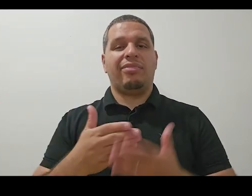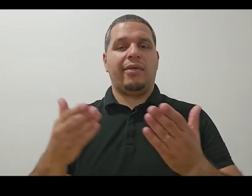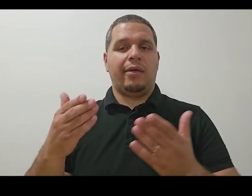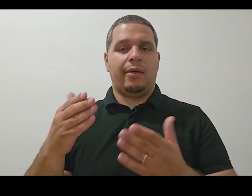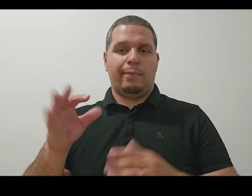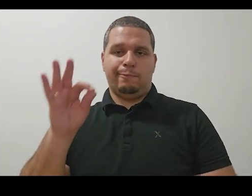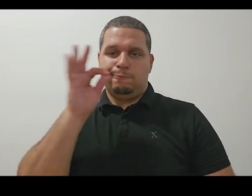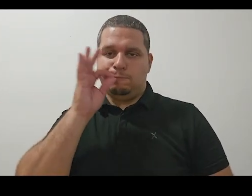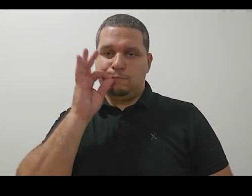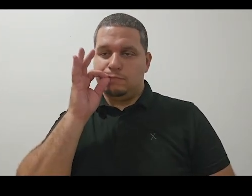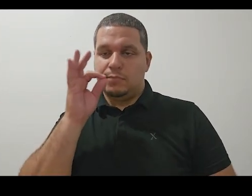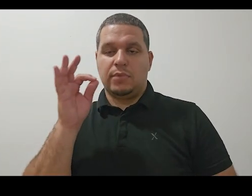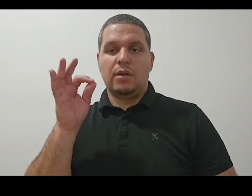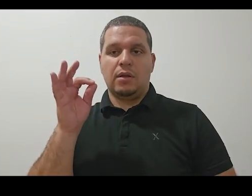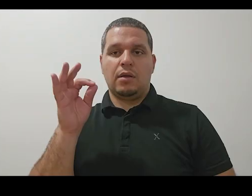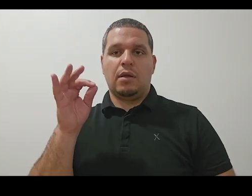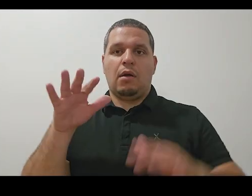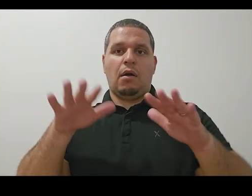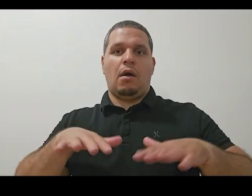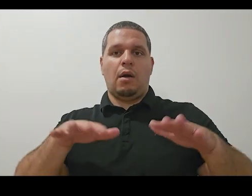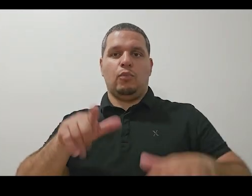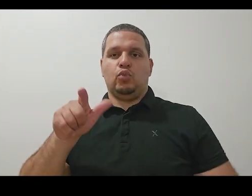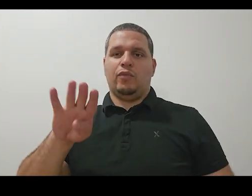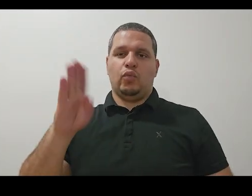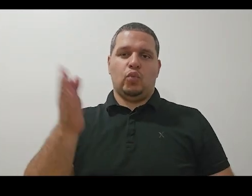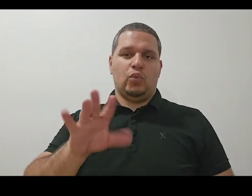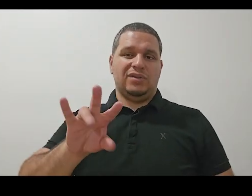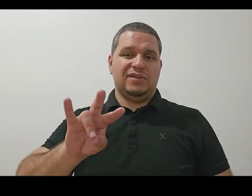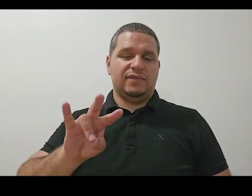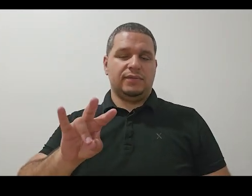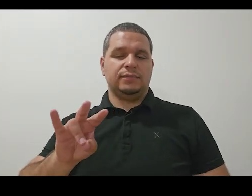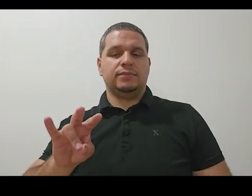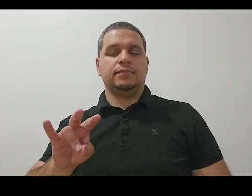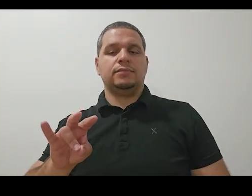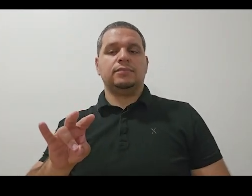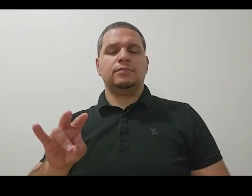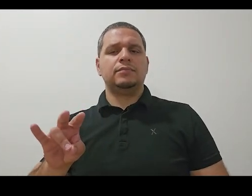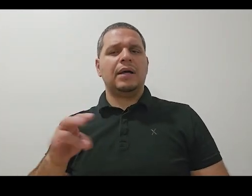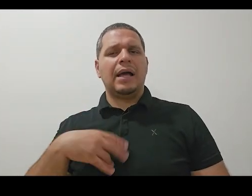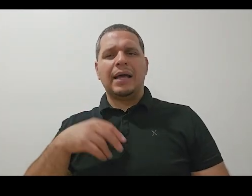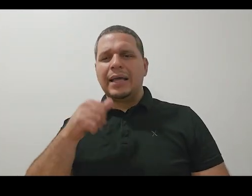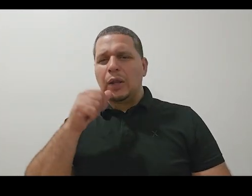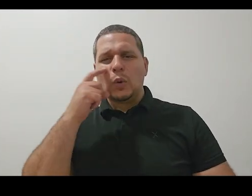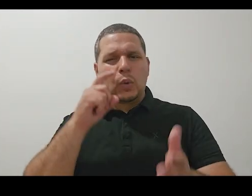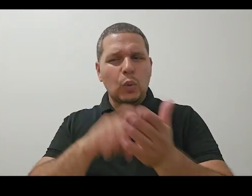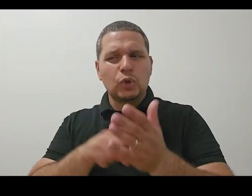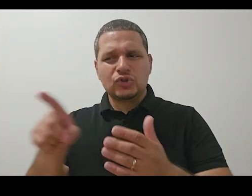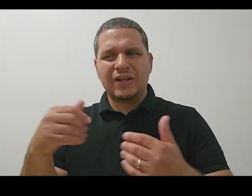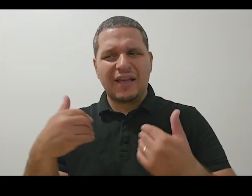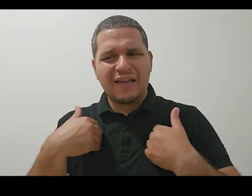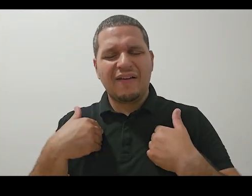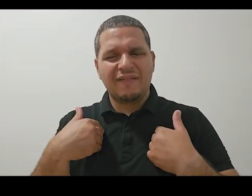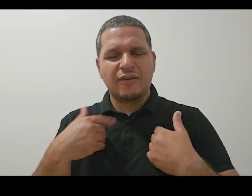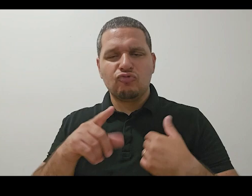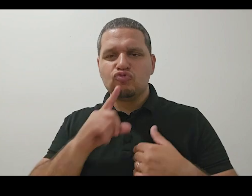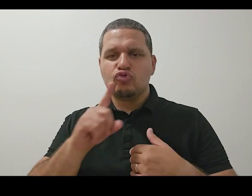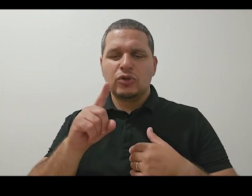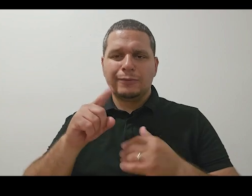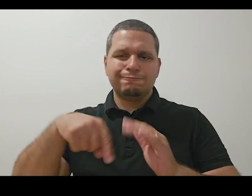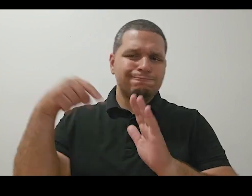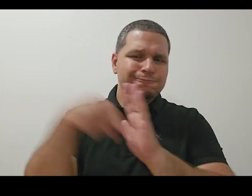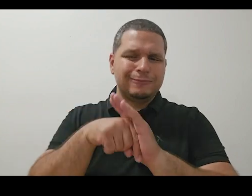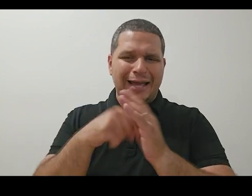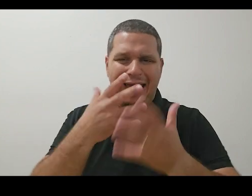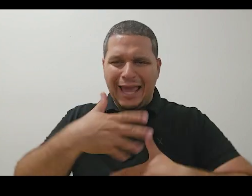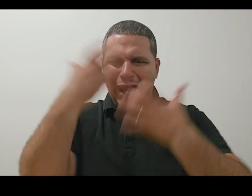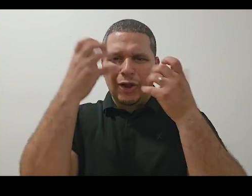thing was marijuana to calm everything 24/7. And so, but I did notice that she had these very intense